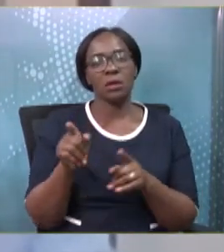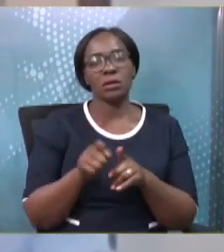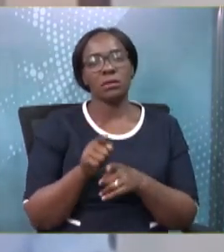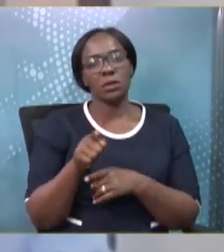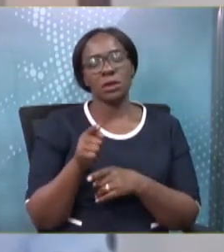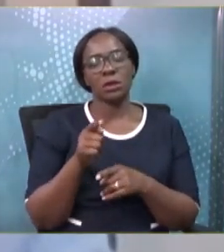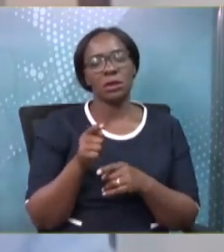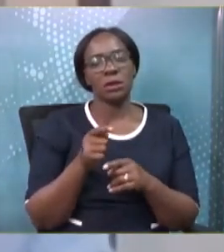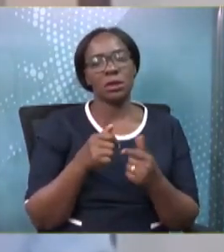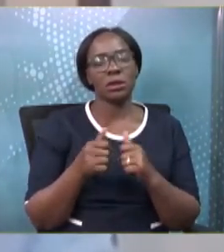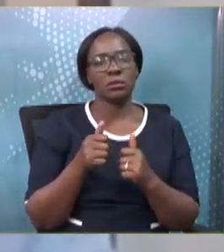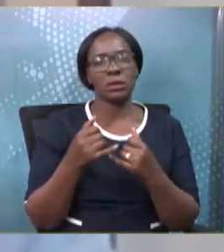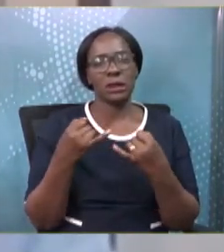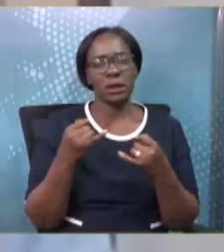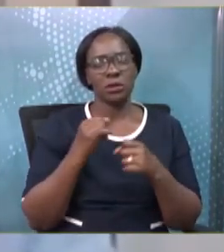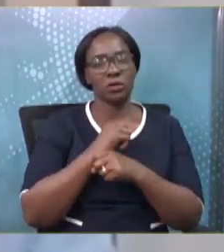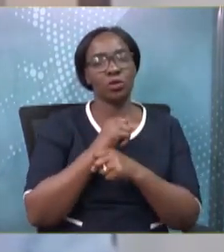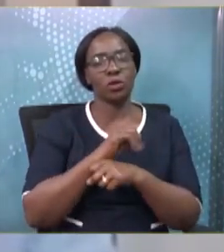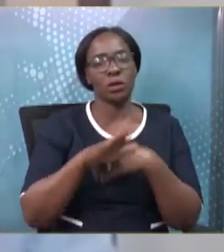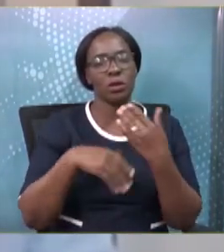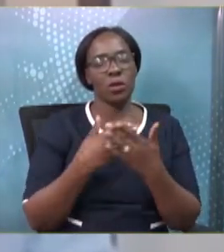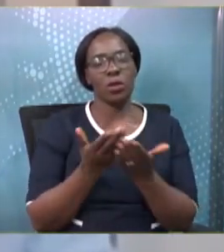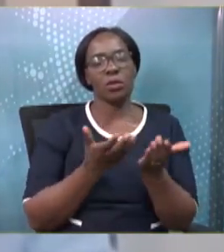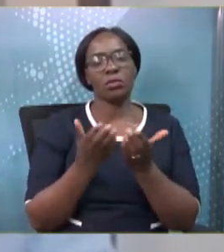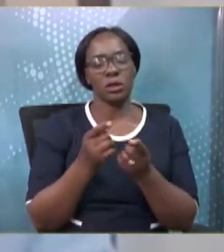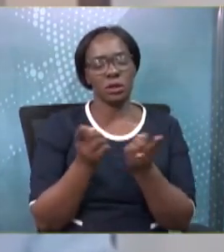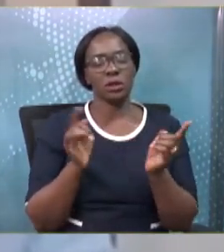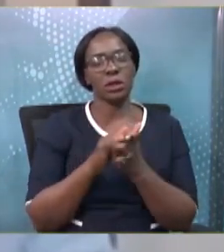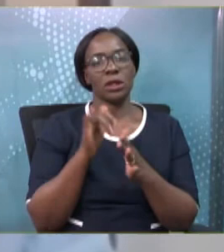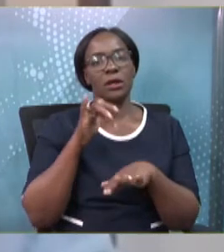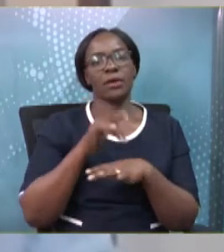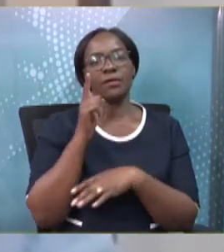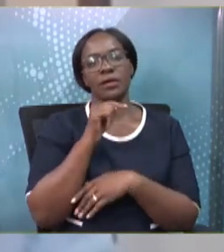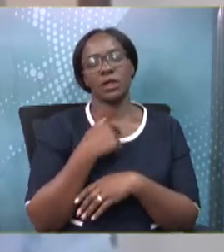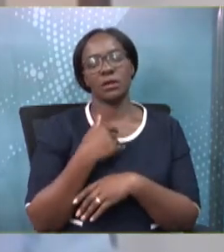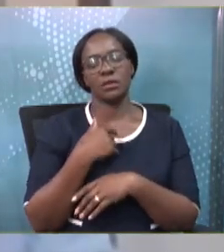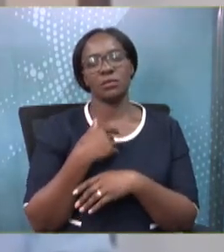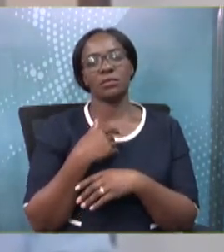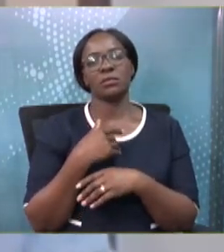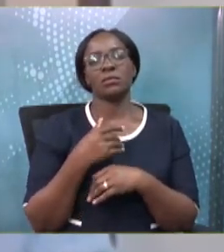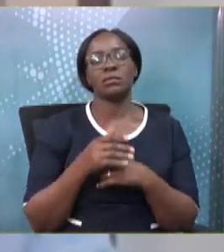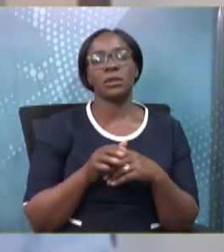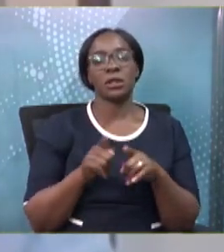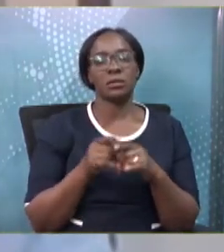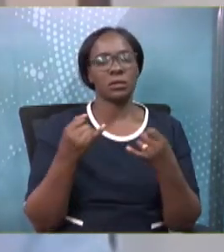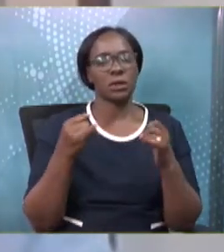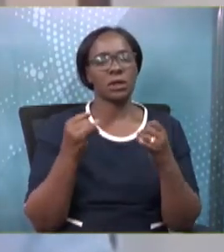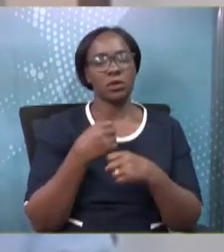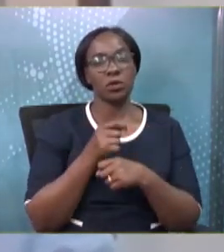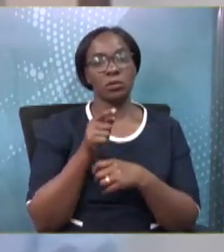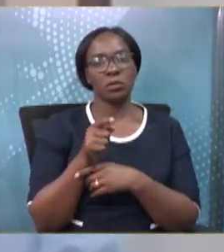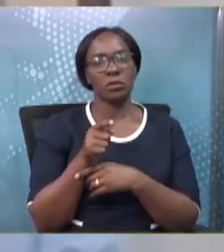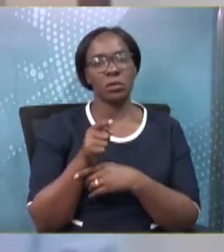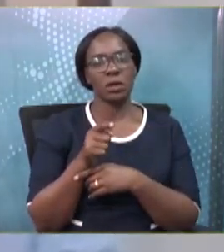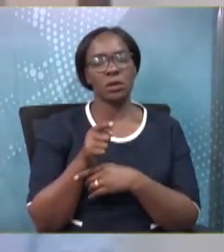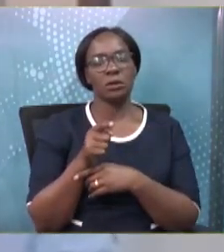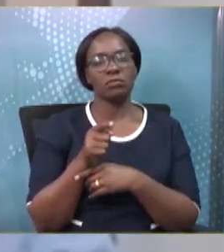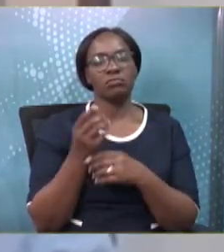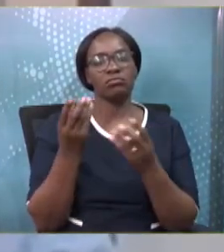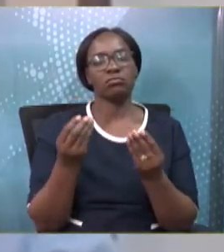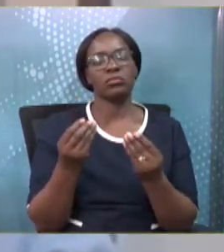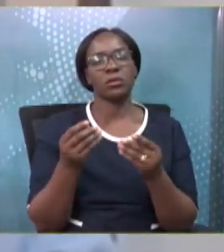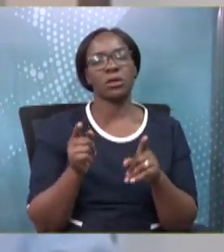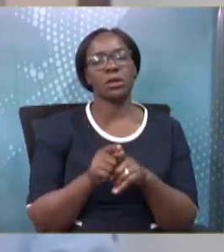move is sort of just to try and cushion all these businesses that are being affected by the whole virus and try to make it a bit more bearable